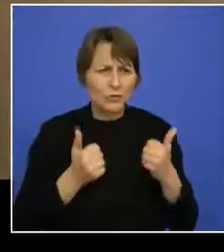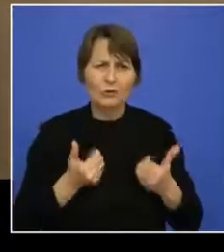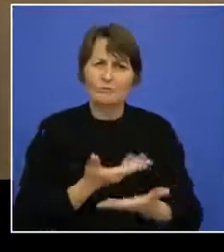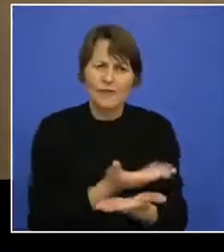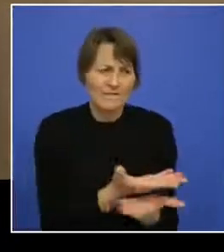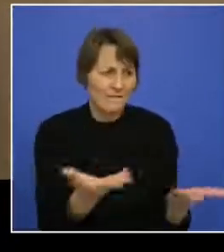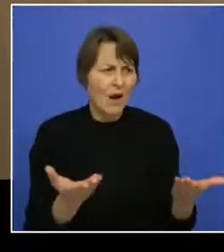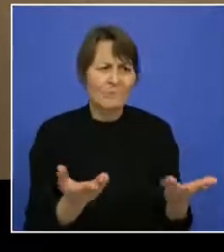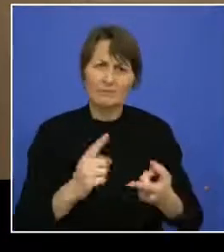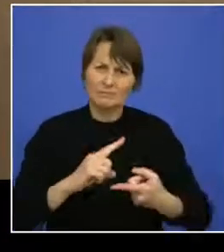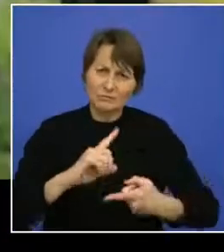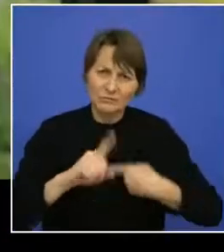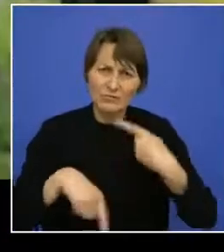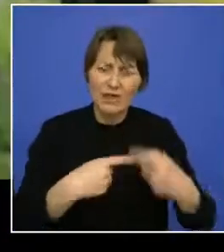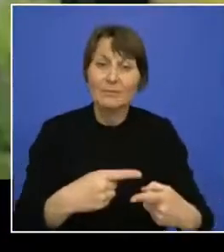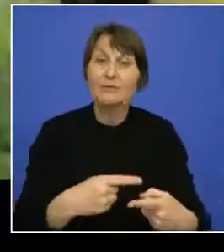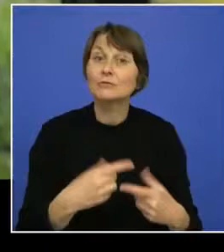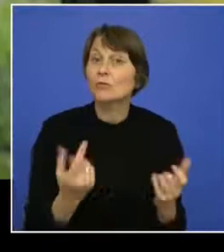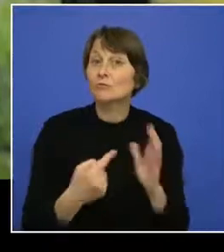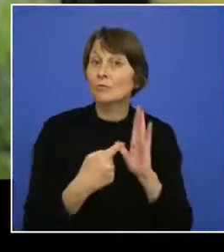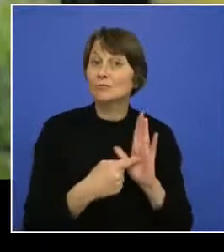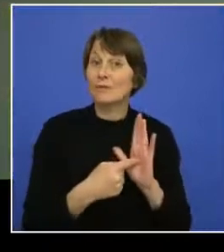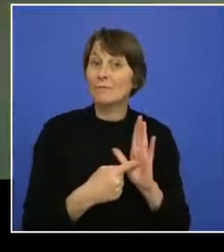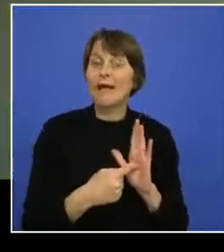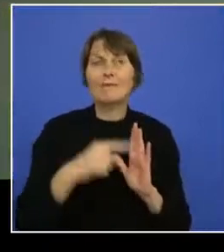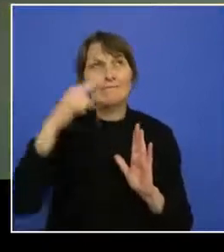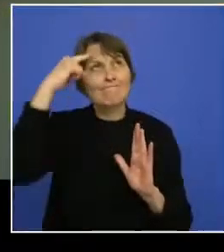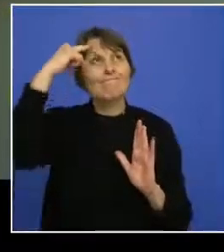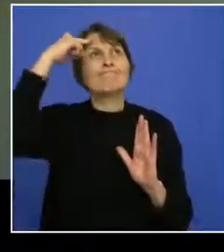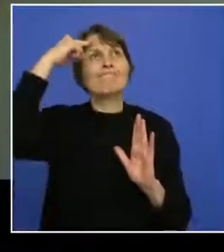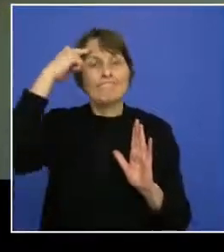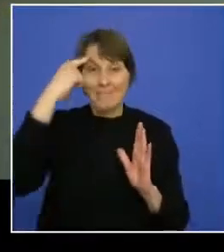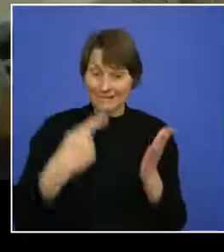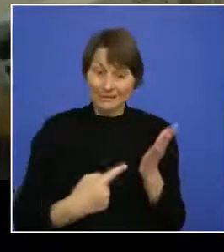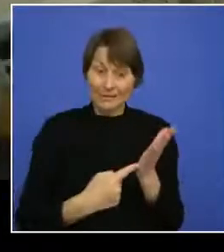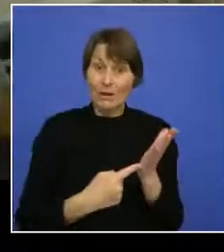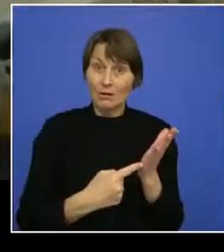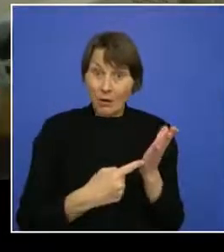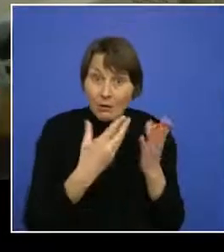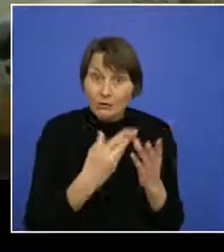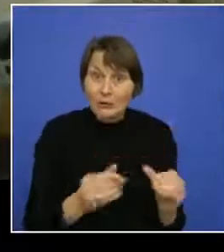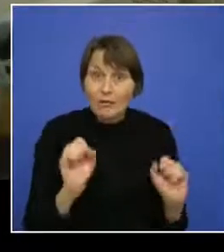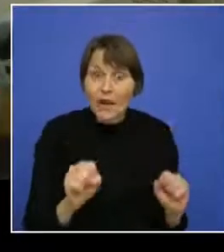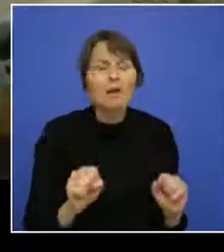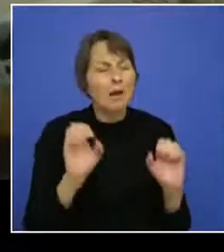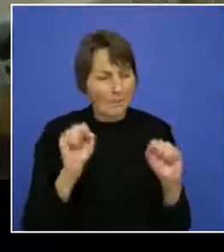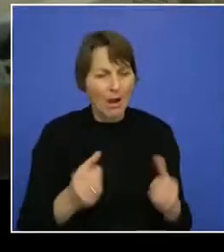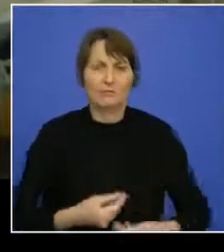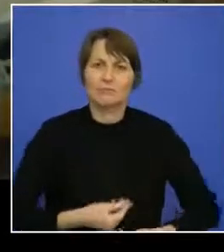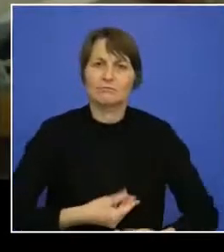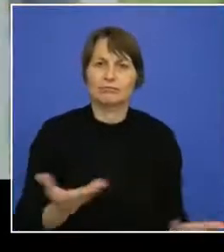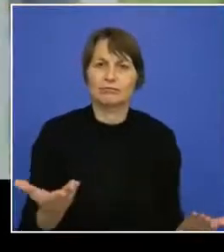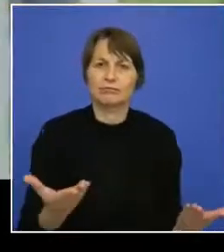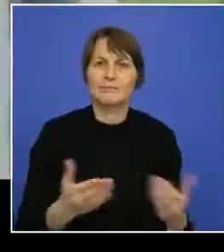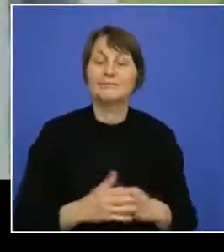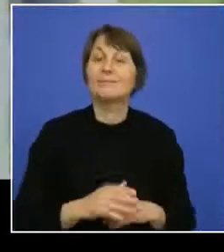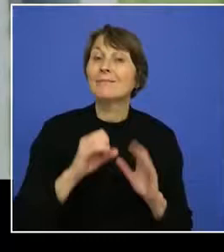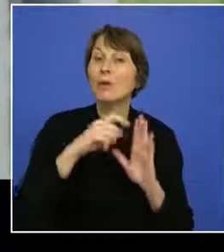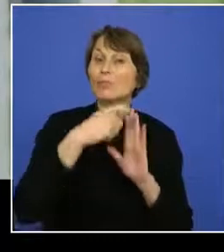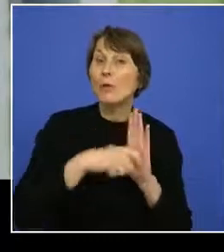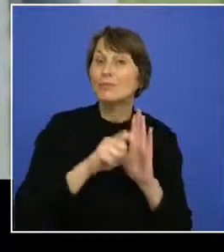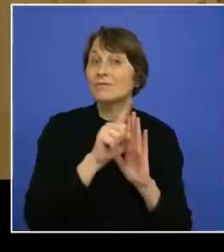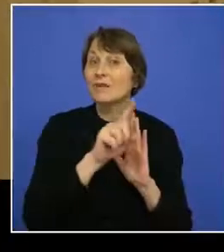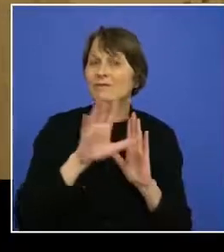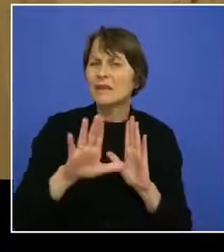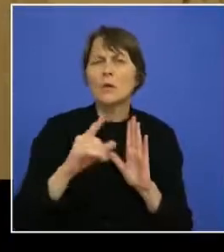technology solution to that problem, you should do that. Project 15 can really have a bigger impact with something I